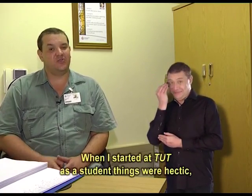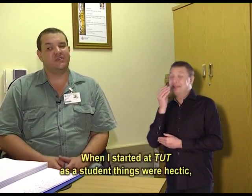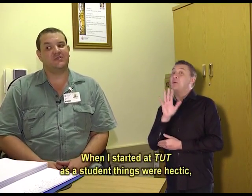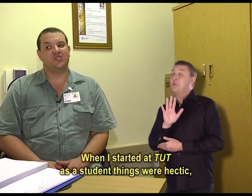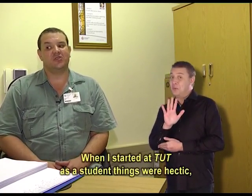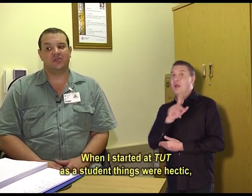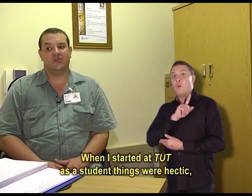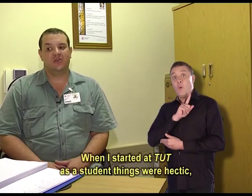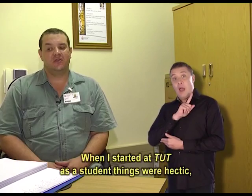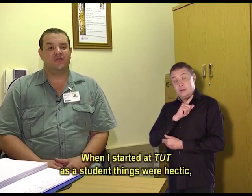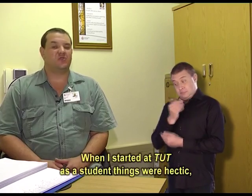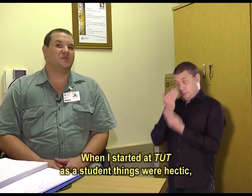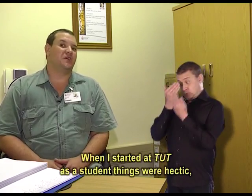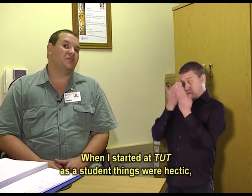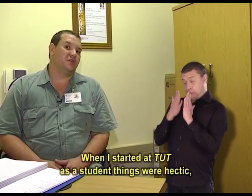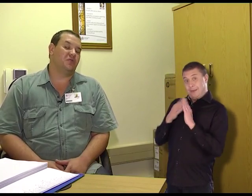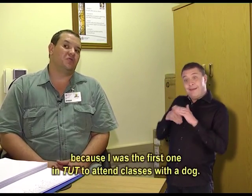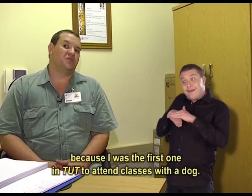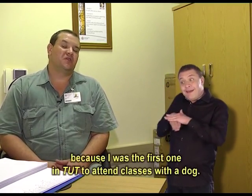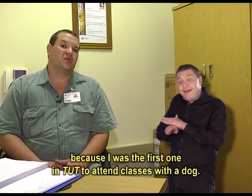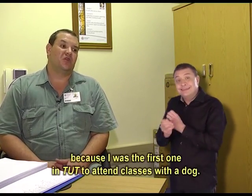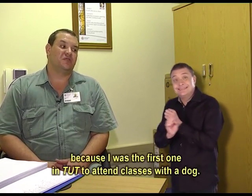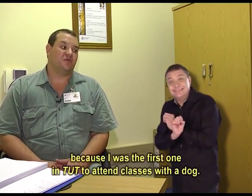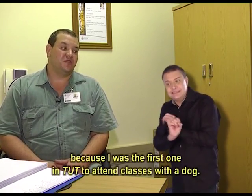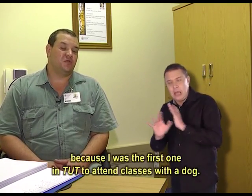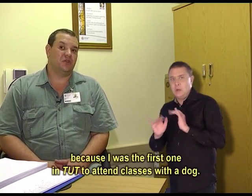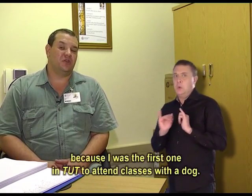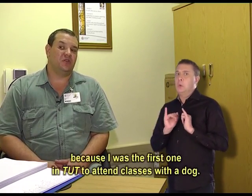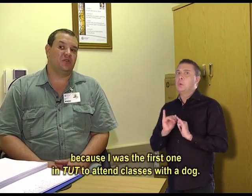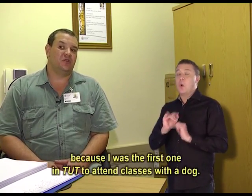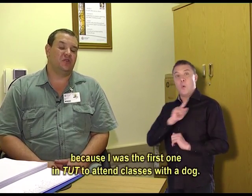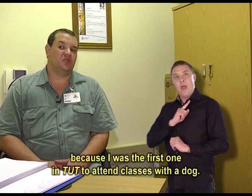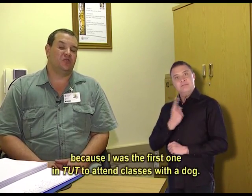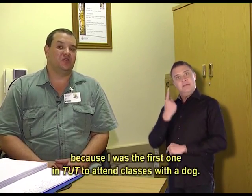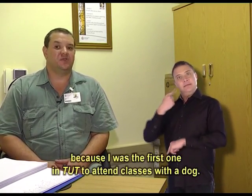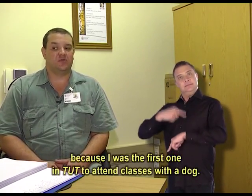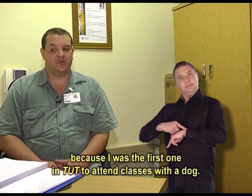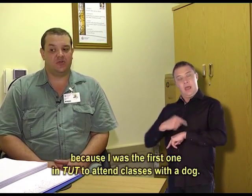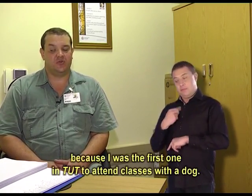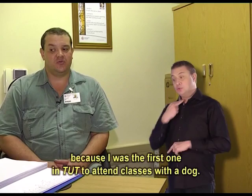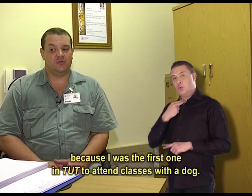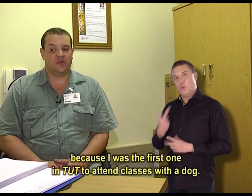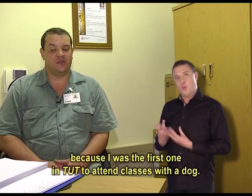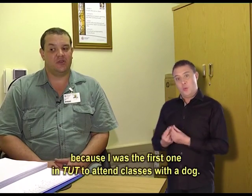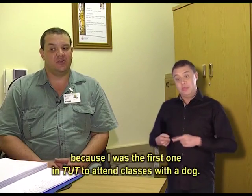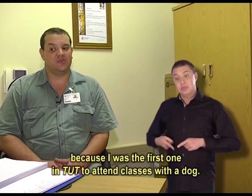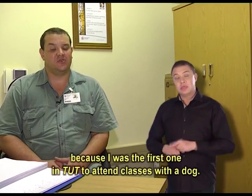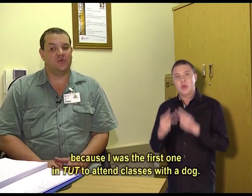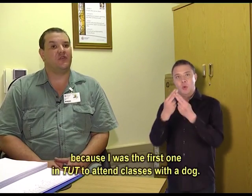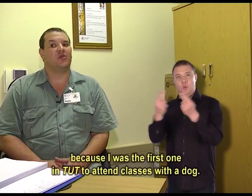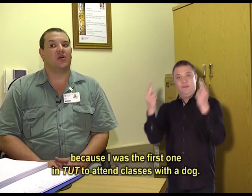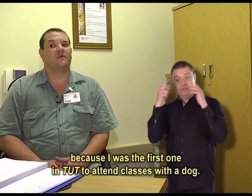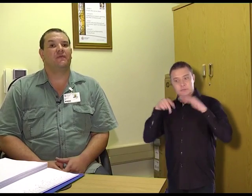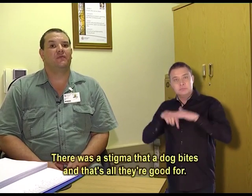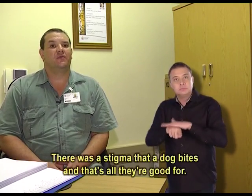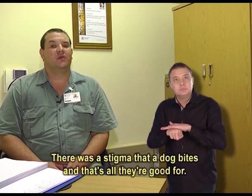started at TUT as a student, things was hectic because I was the first one in TUT history to attend classes